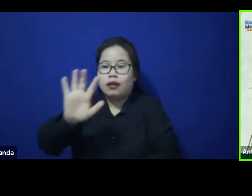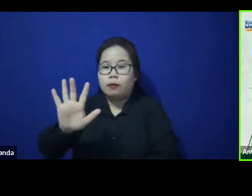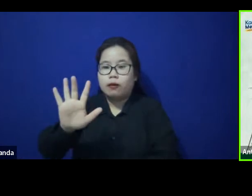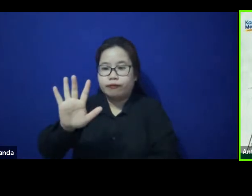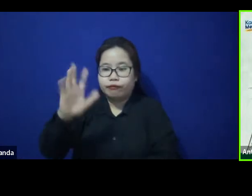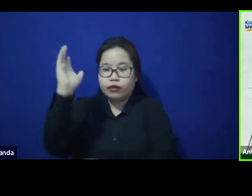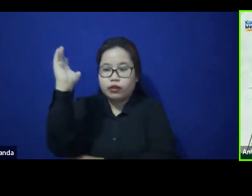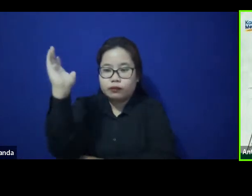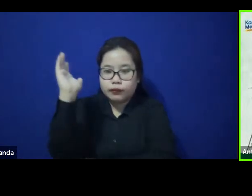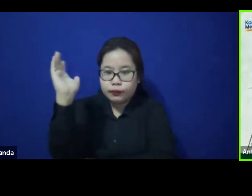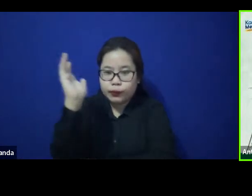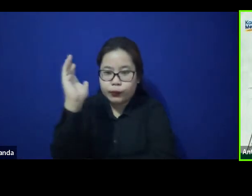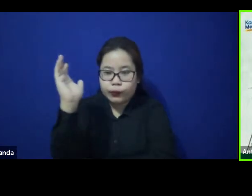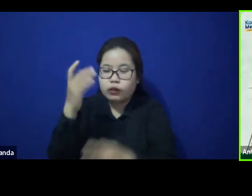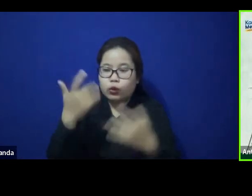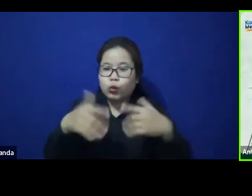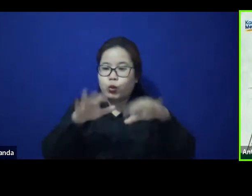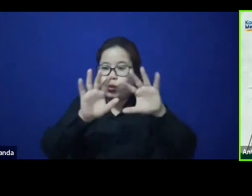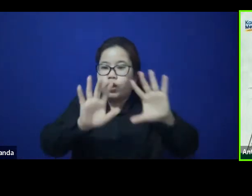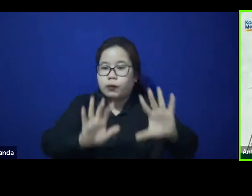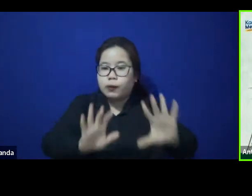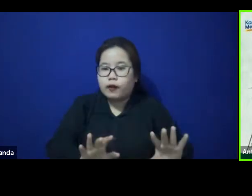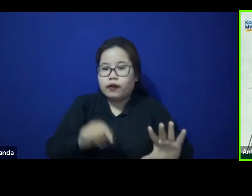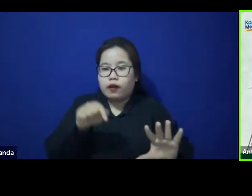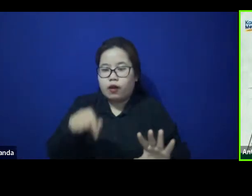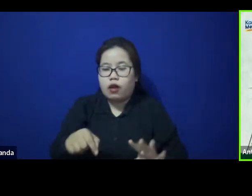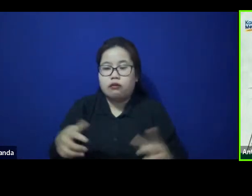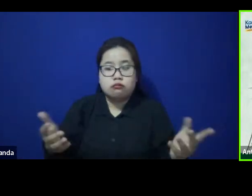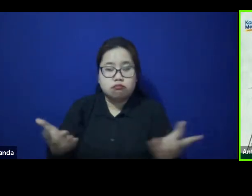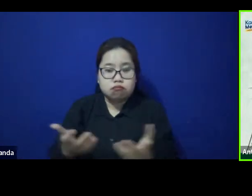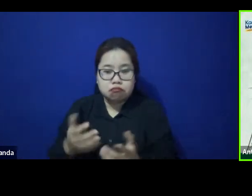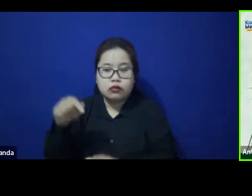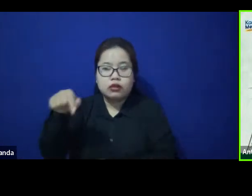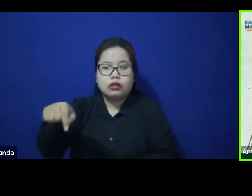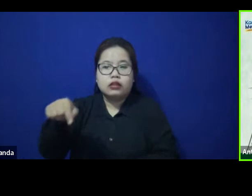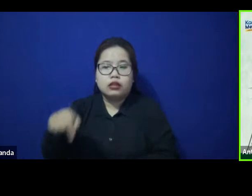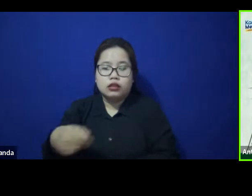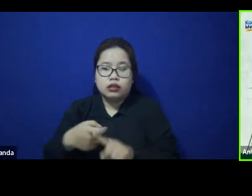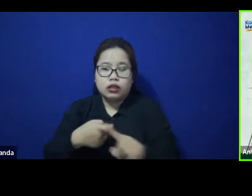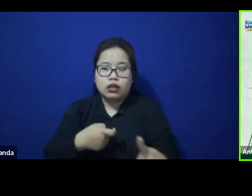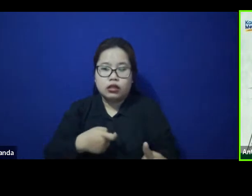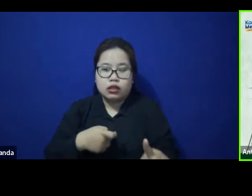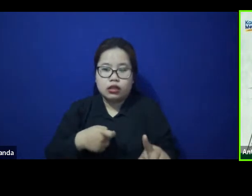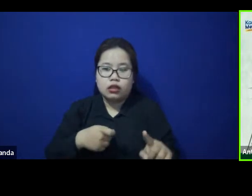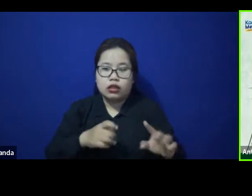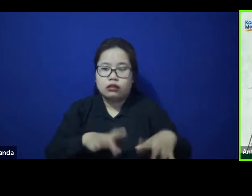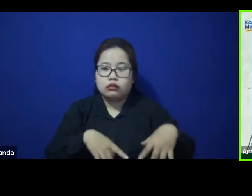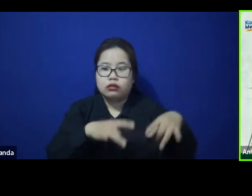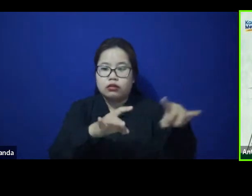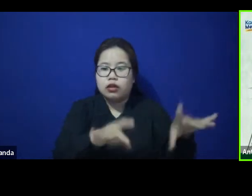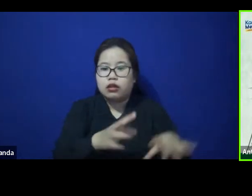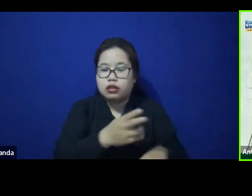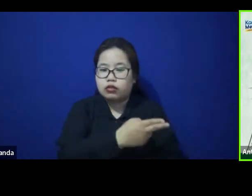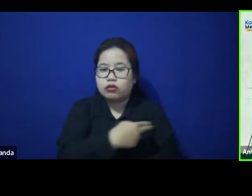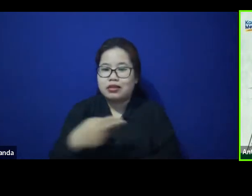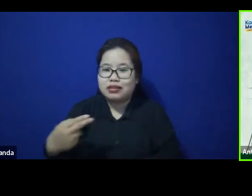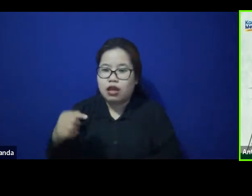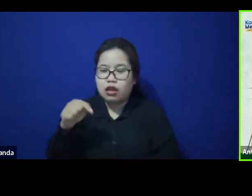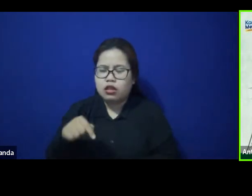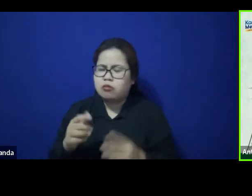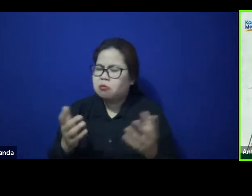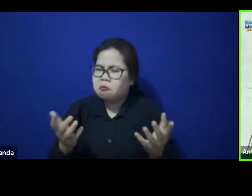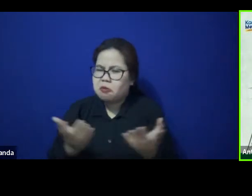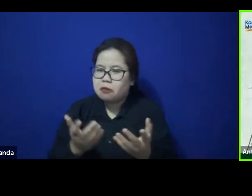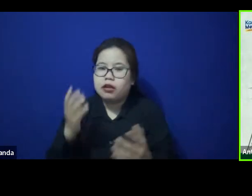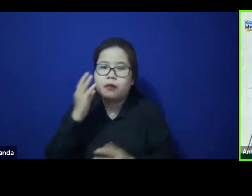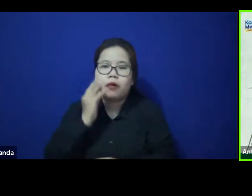from Australia and Indonesia, who will share their experience and insights with us for about 20